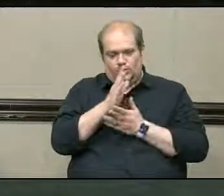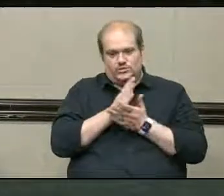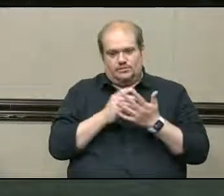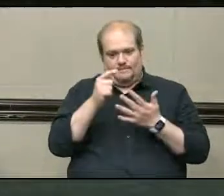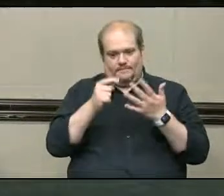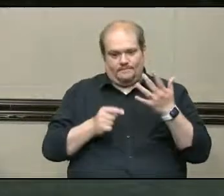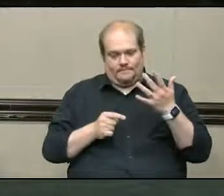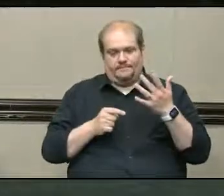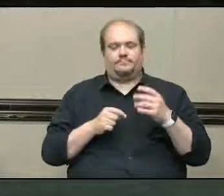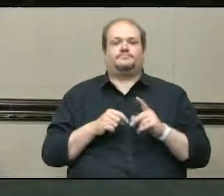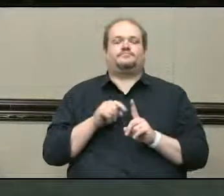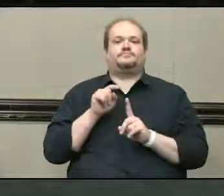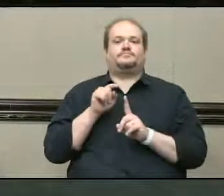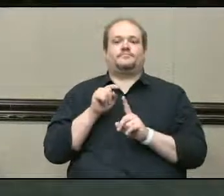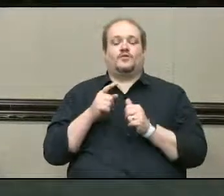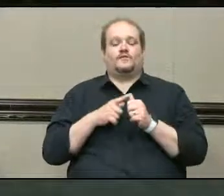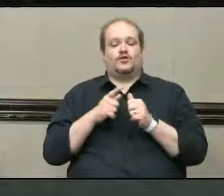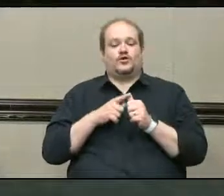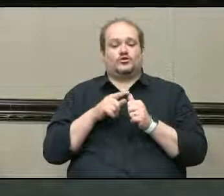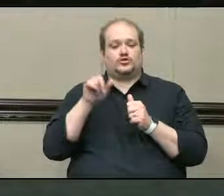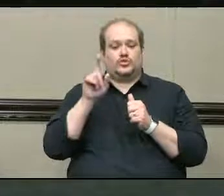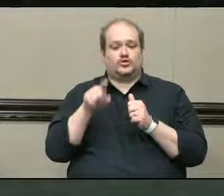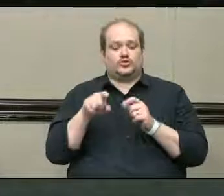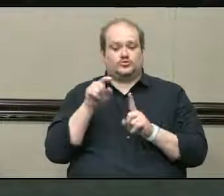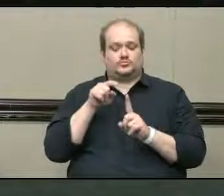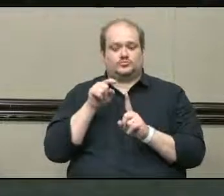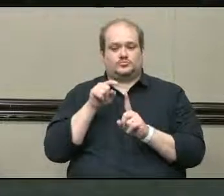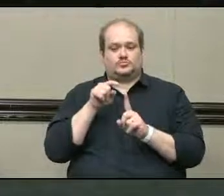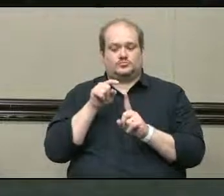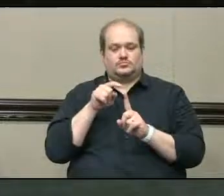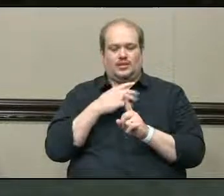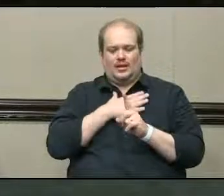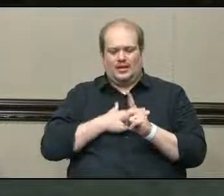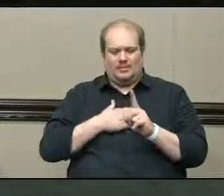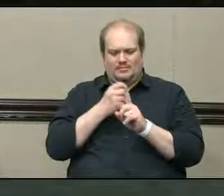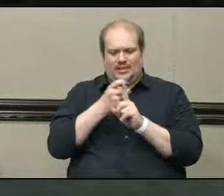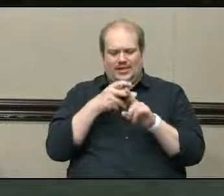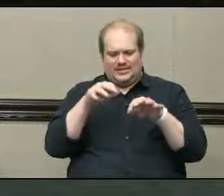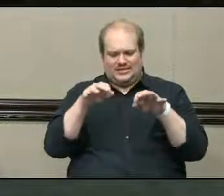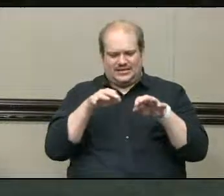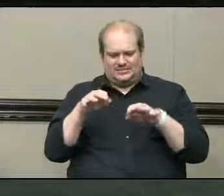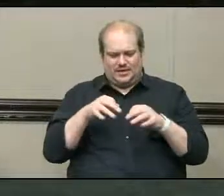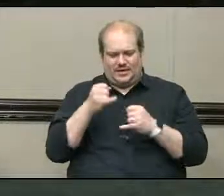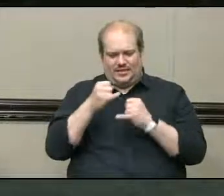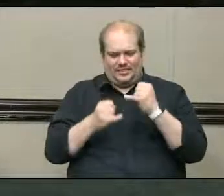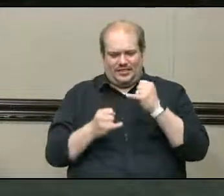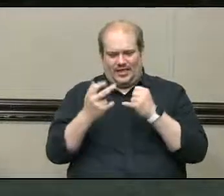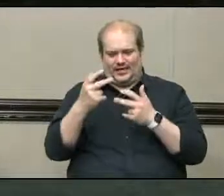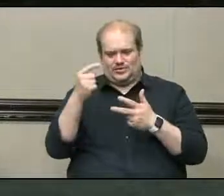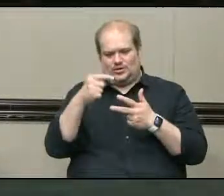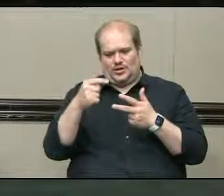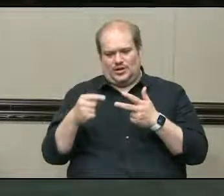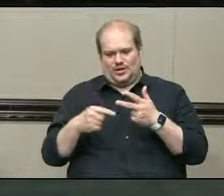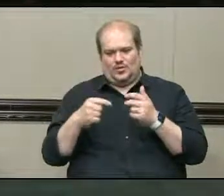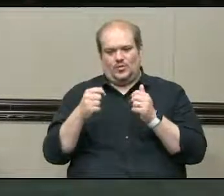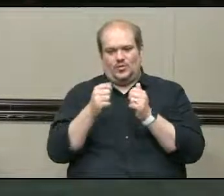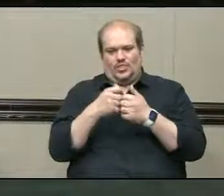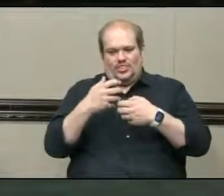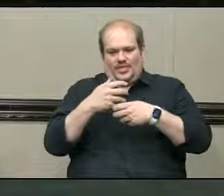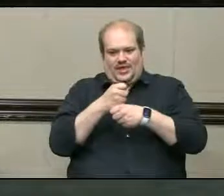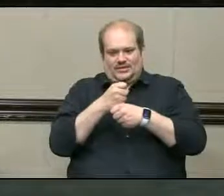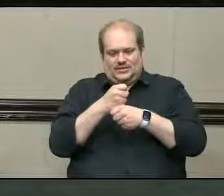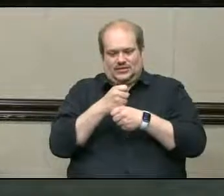stuff. The first question was, please expand on the last 3 items in the executive